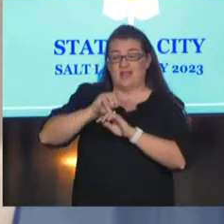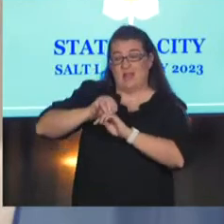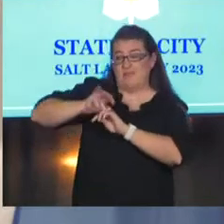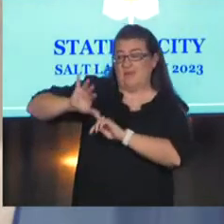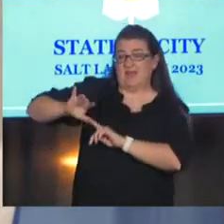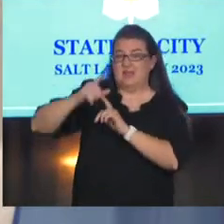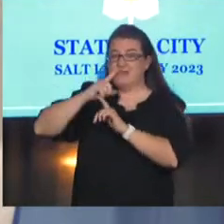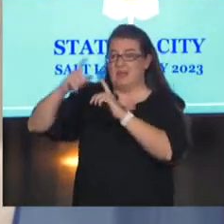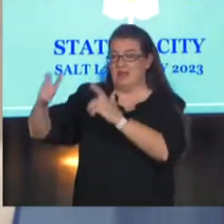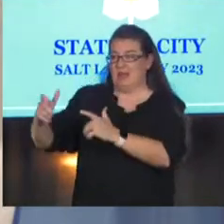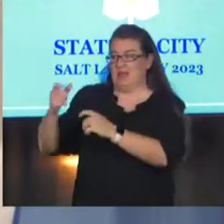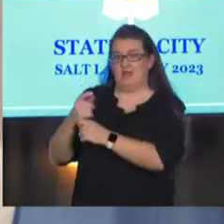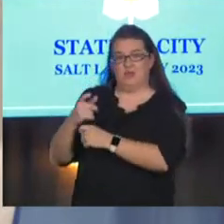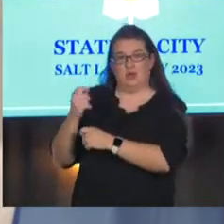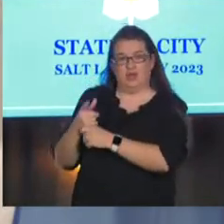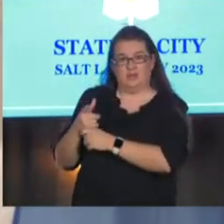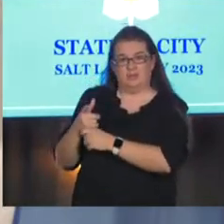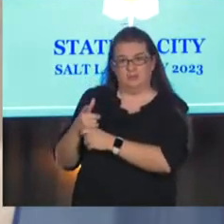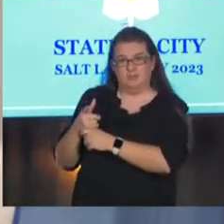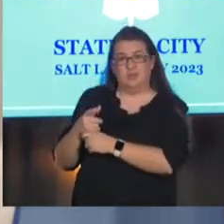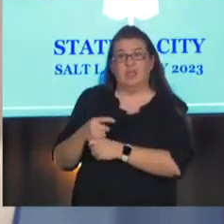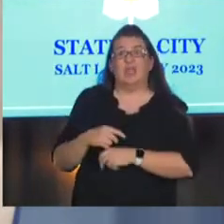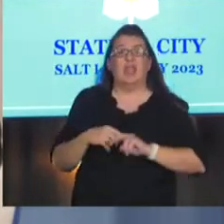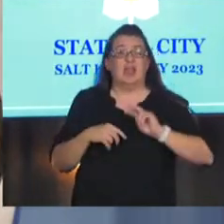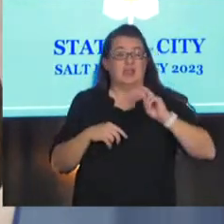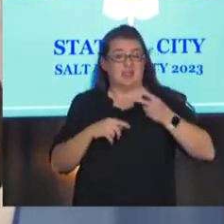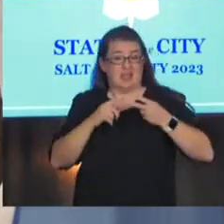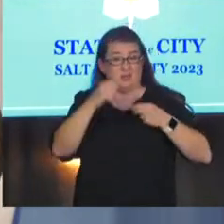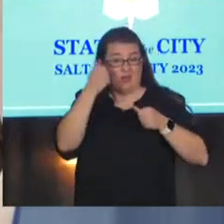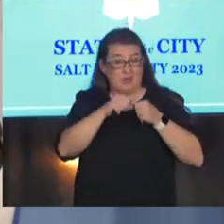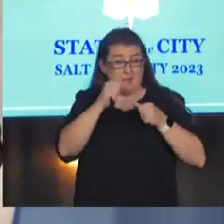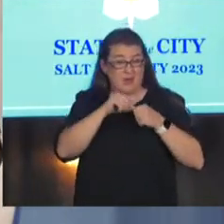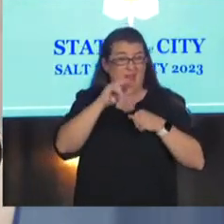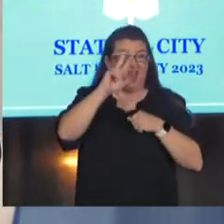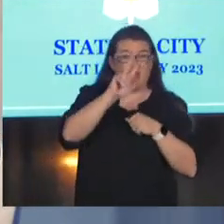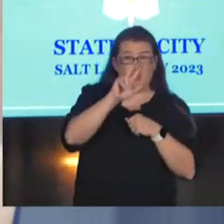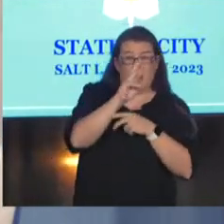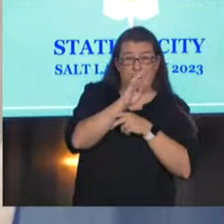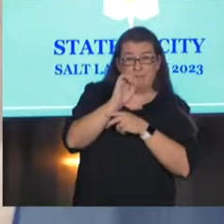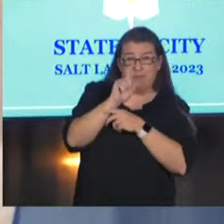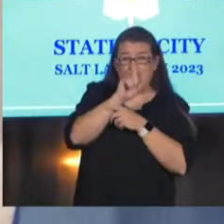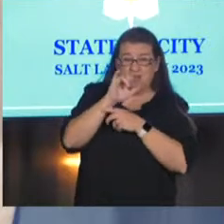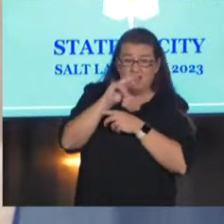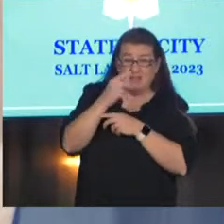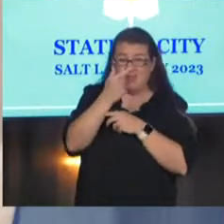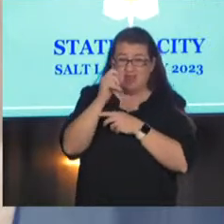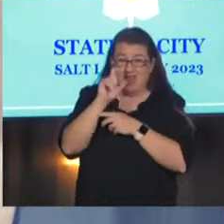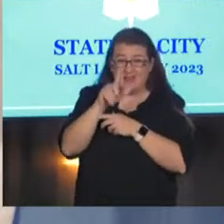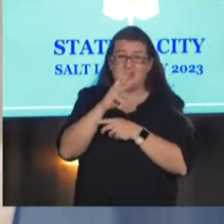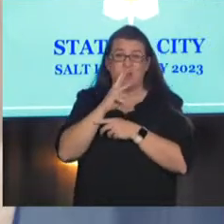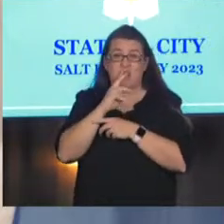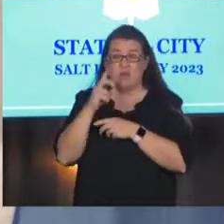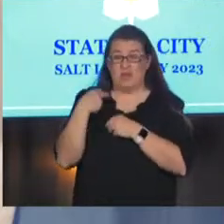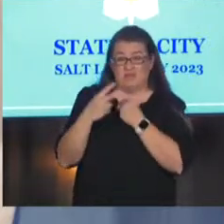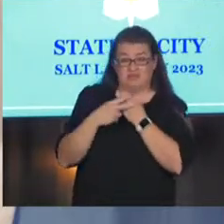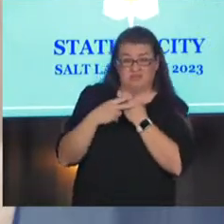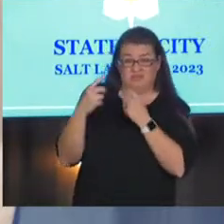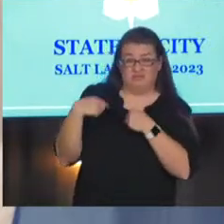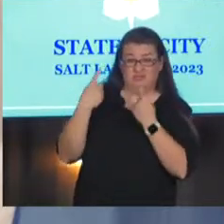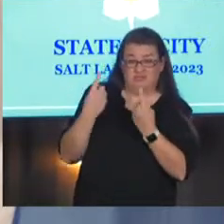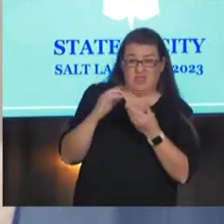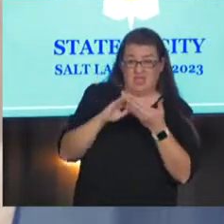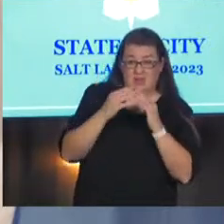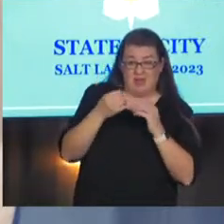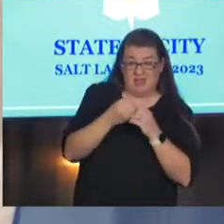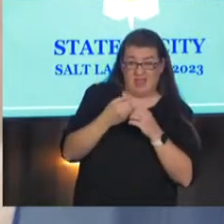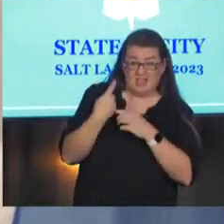Salt Lake each year. And second, remember those nearly 3 billion gallons of water that we saved throughout the community last year? Well,